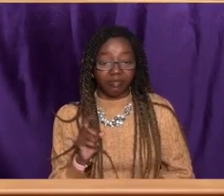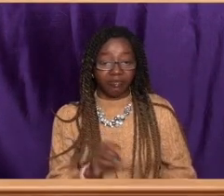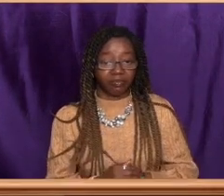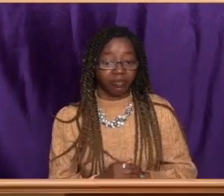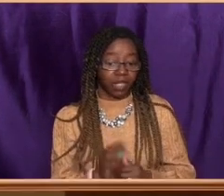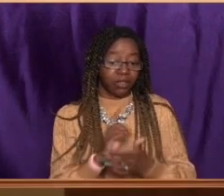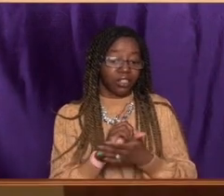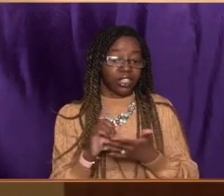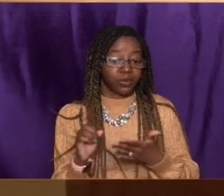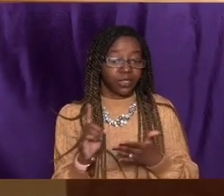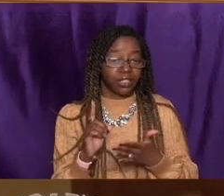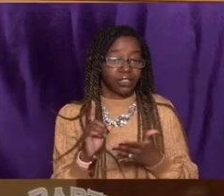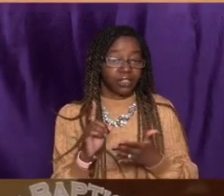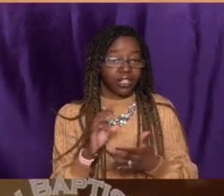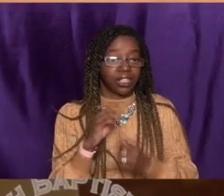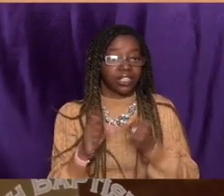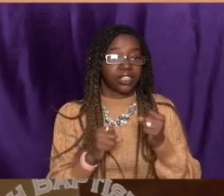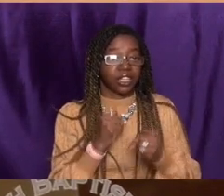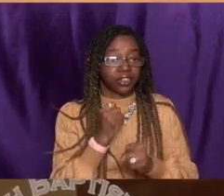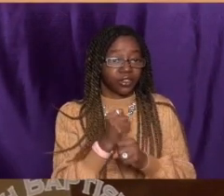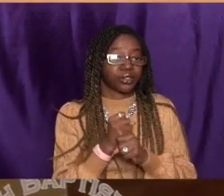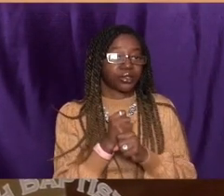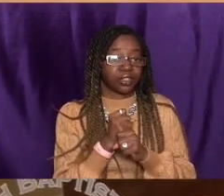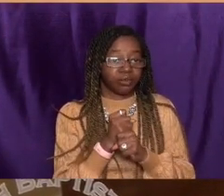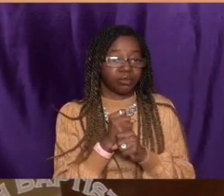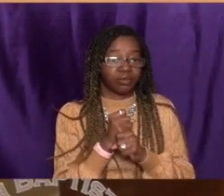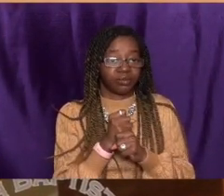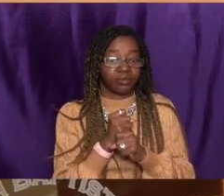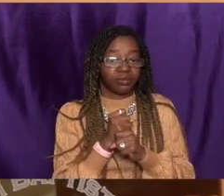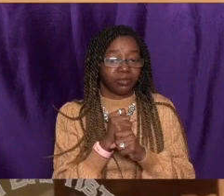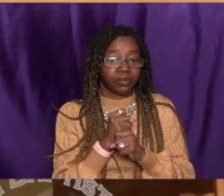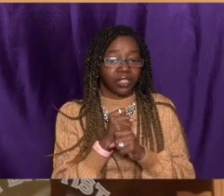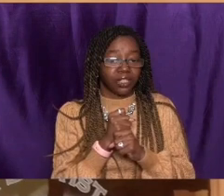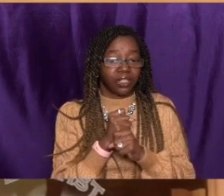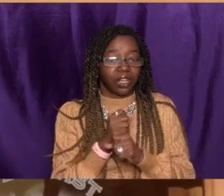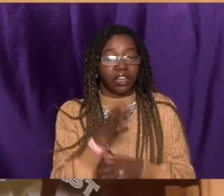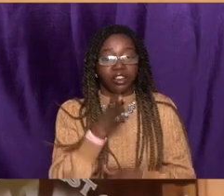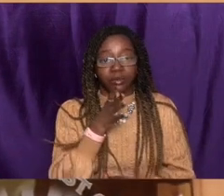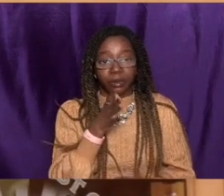This week is the anniversary of the passing of my mother.